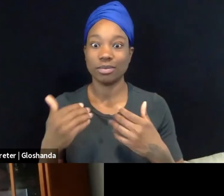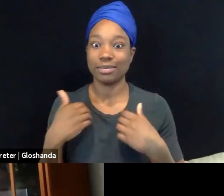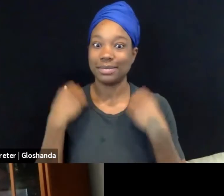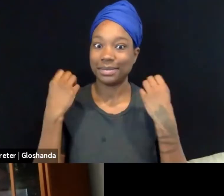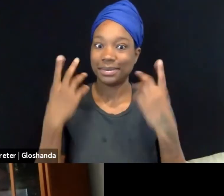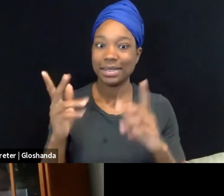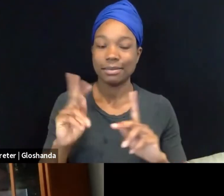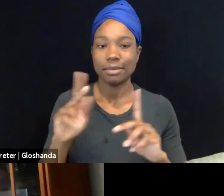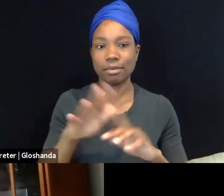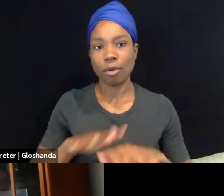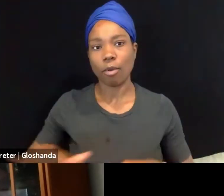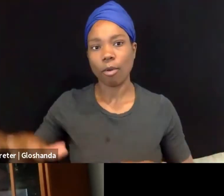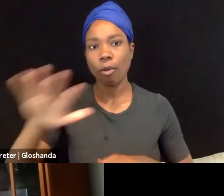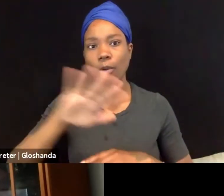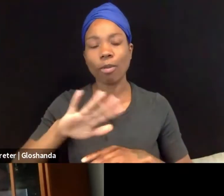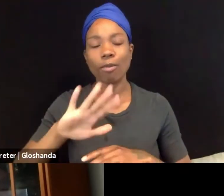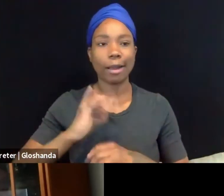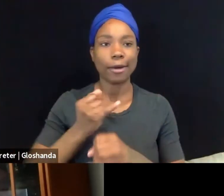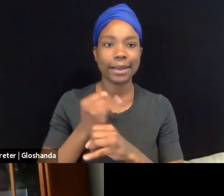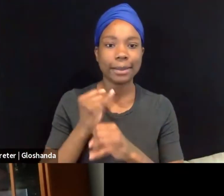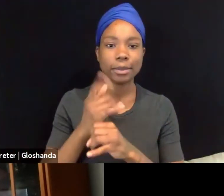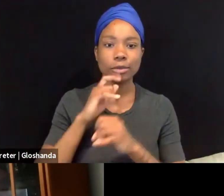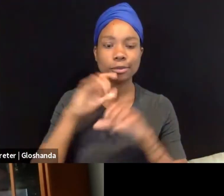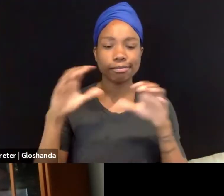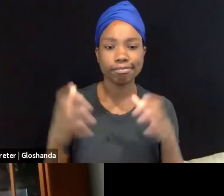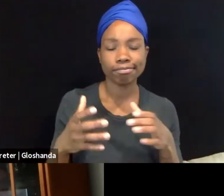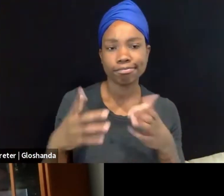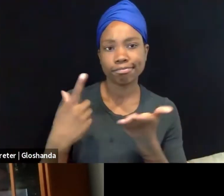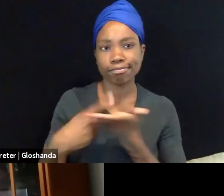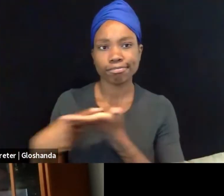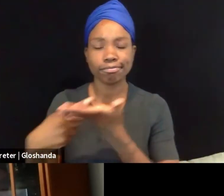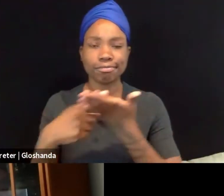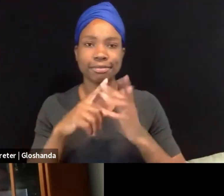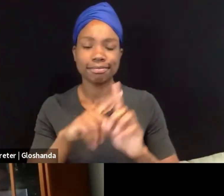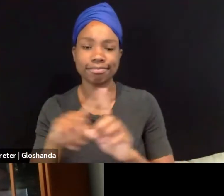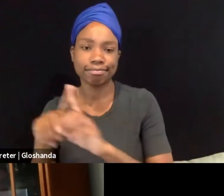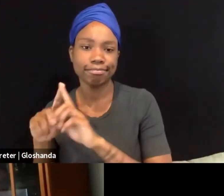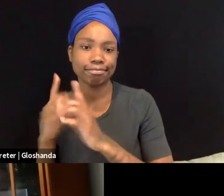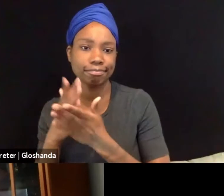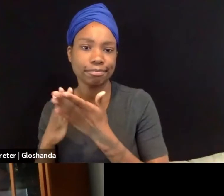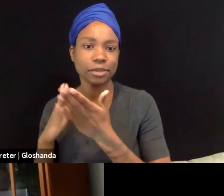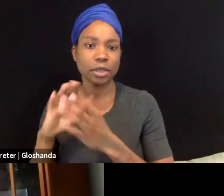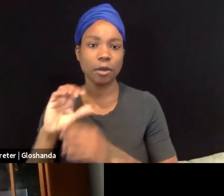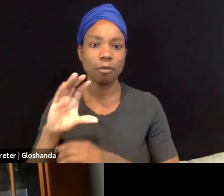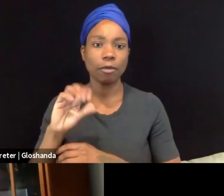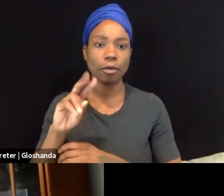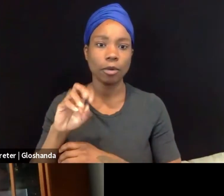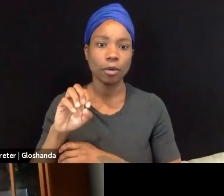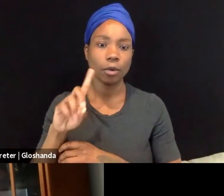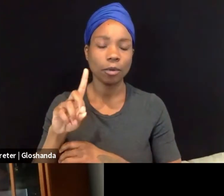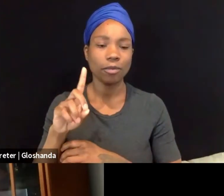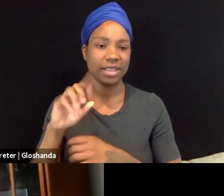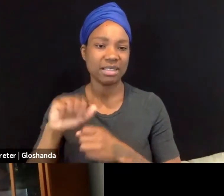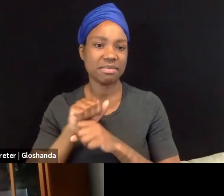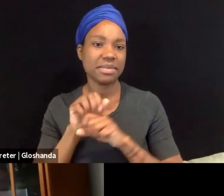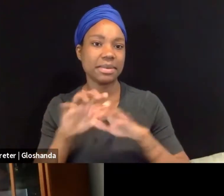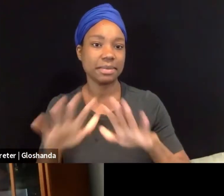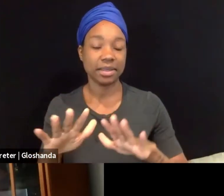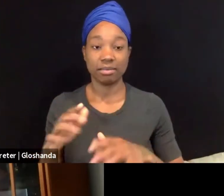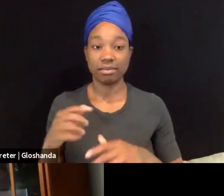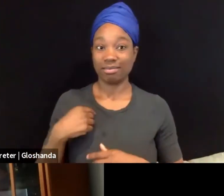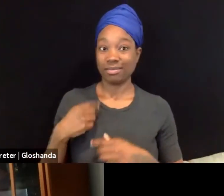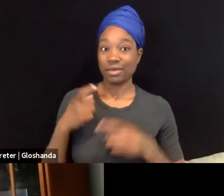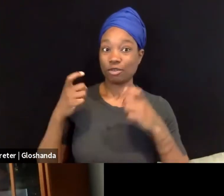to address different aspects of the COVID pandemic. But as director of the Aging and Population Health Center,